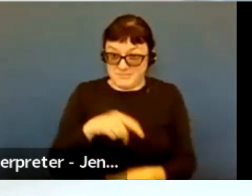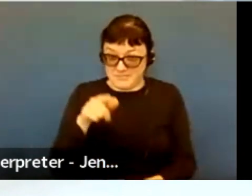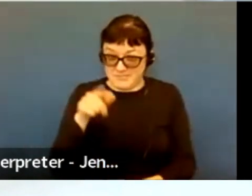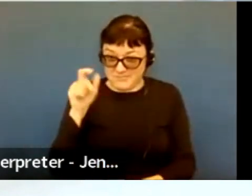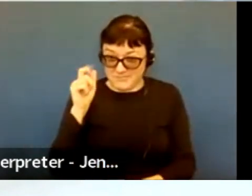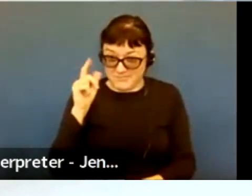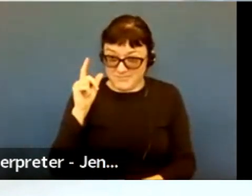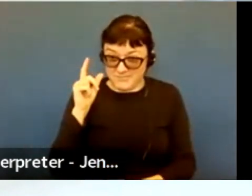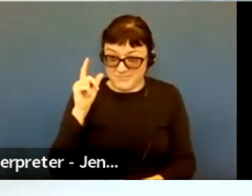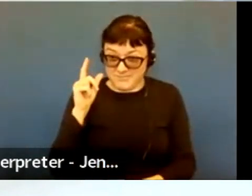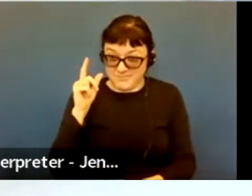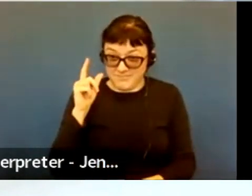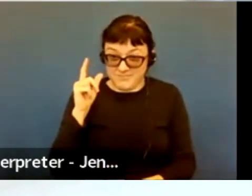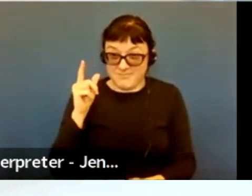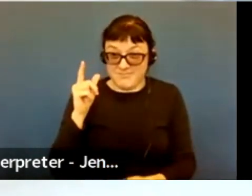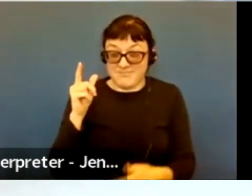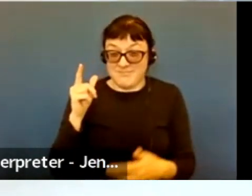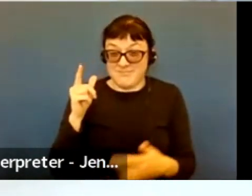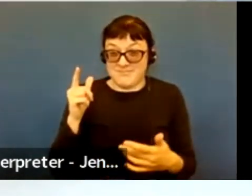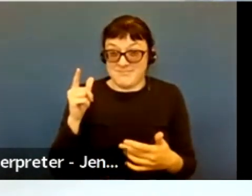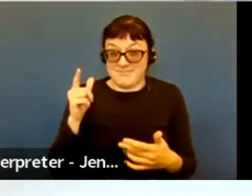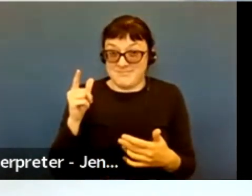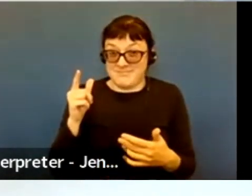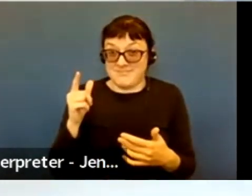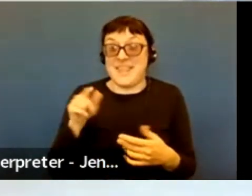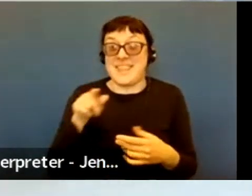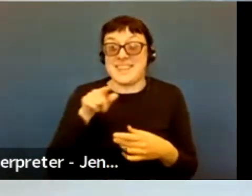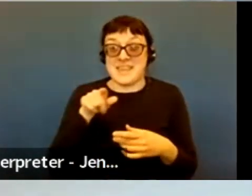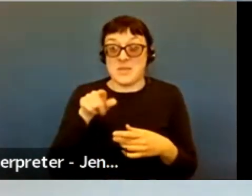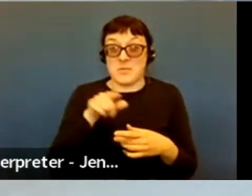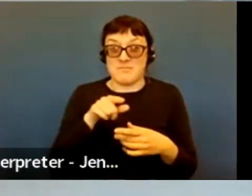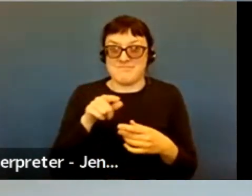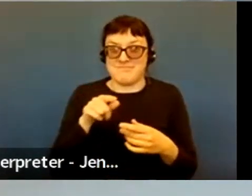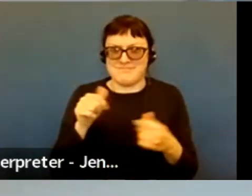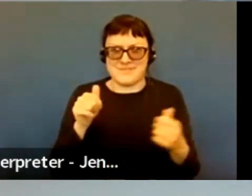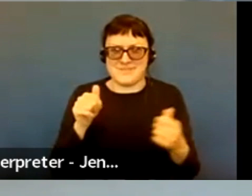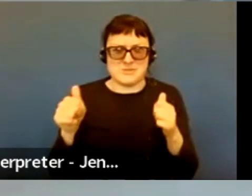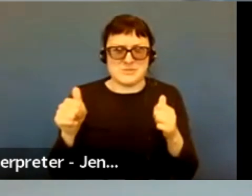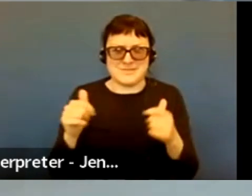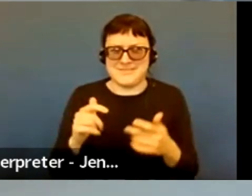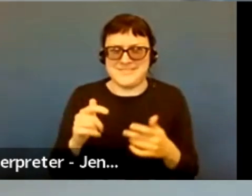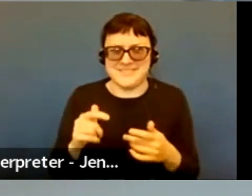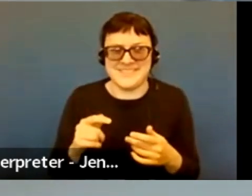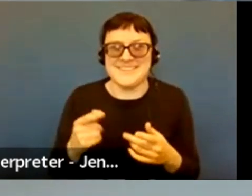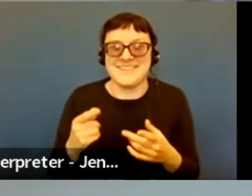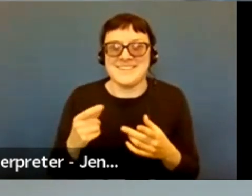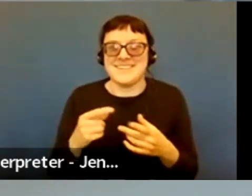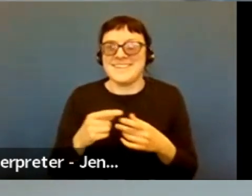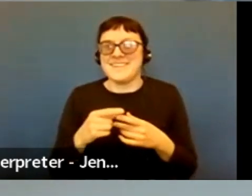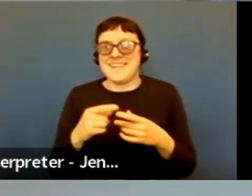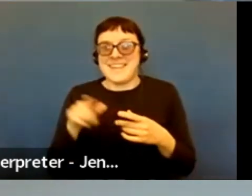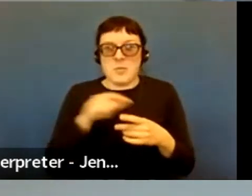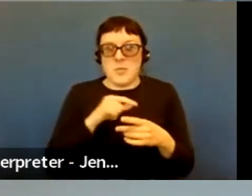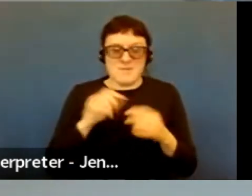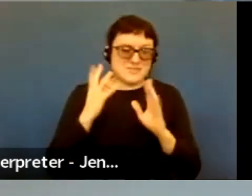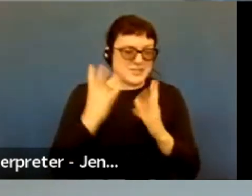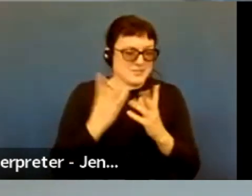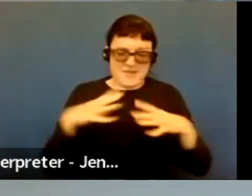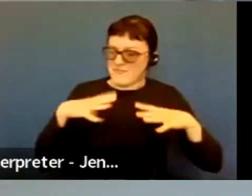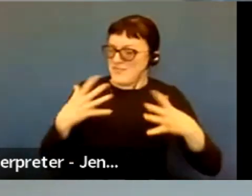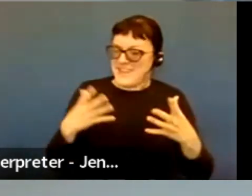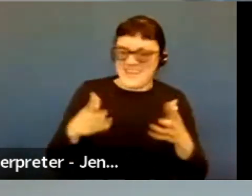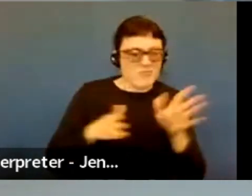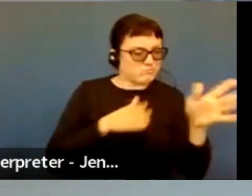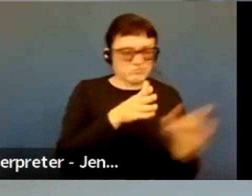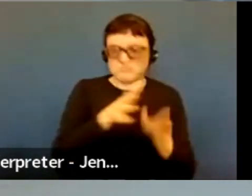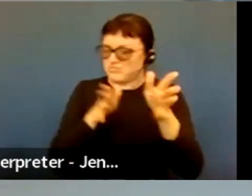So is that? But that's, again, this is why Shakespeare for me is so freeing, because you can go all those